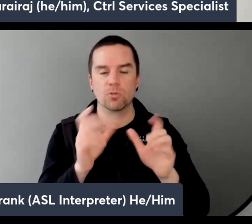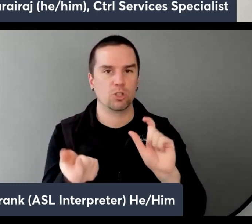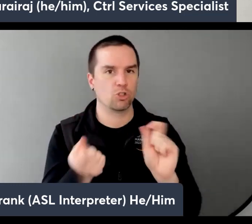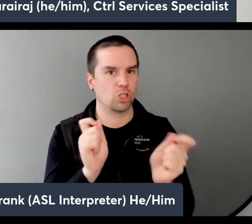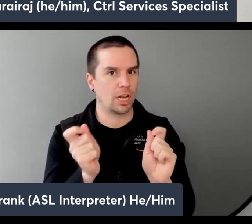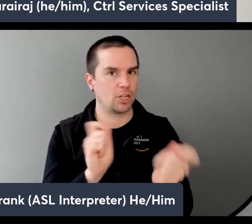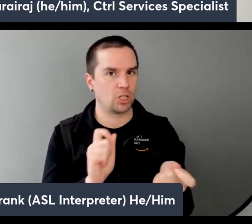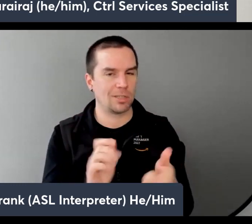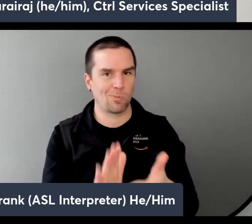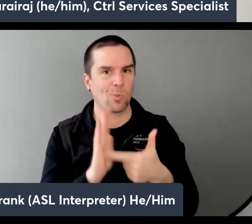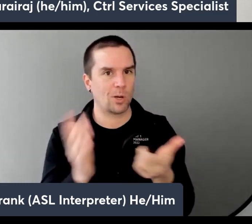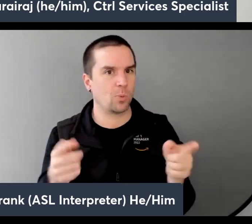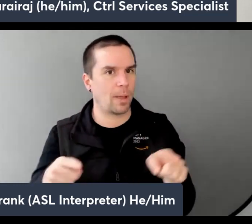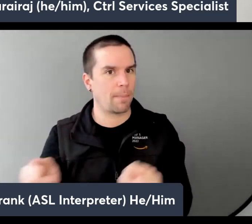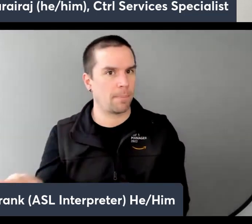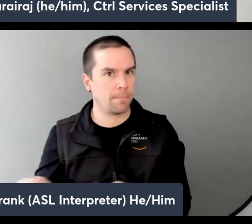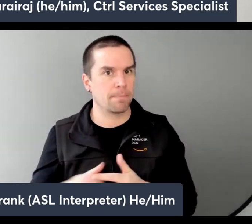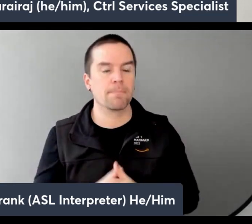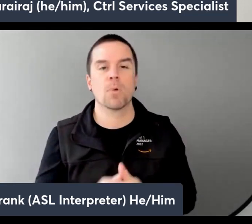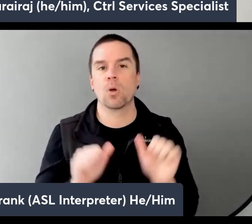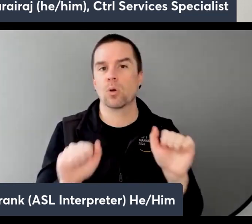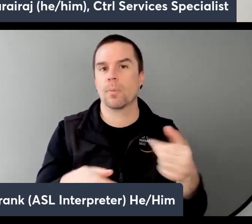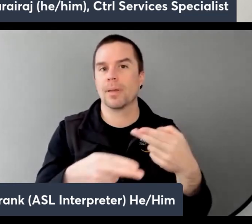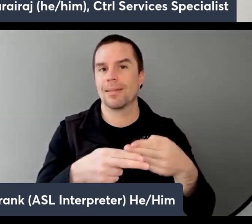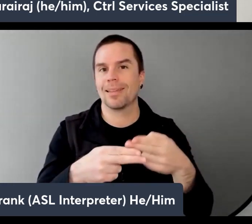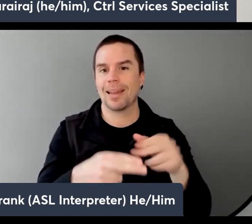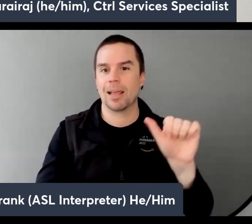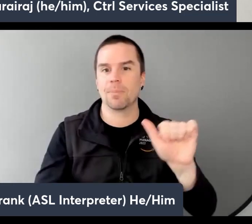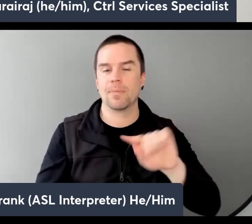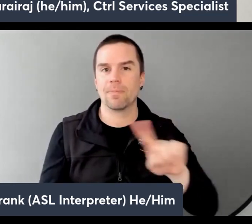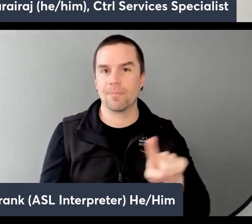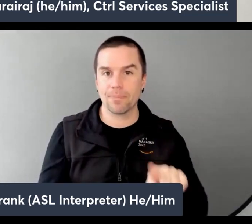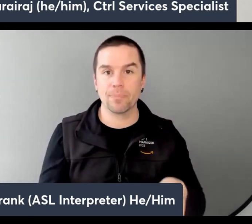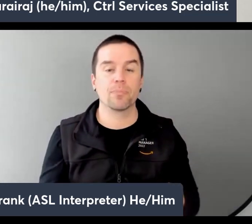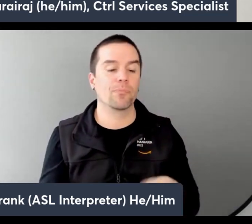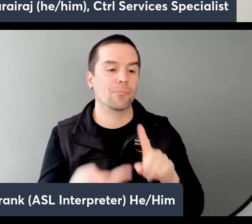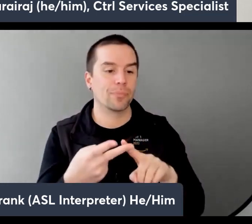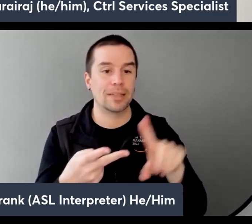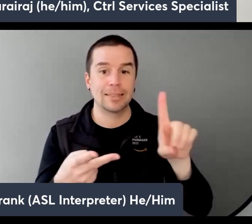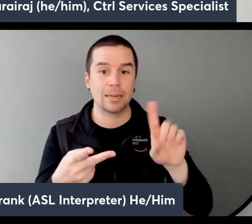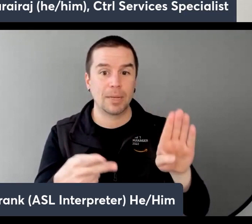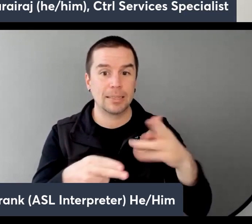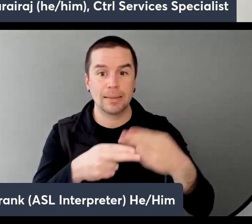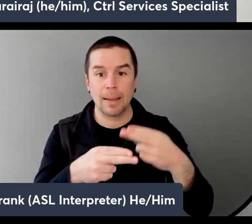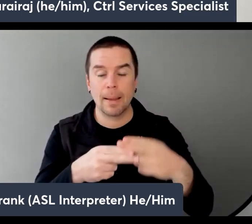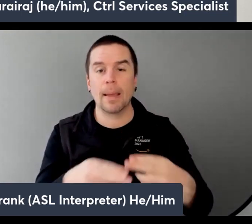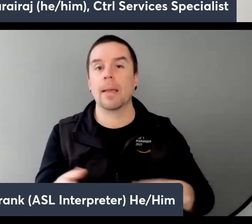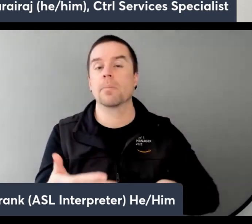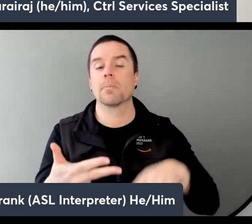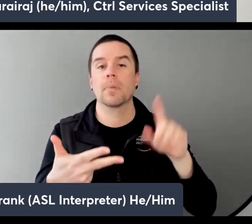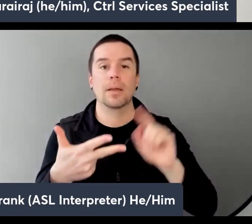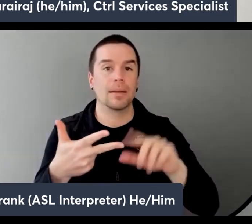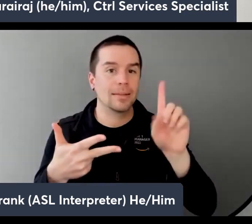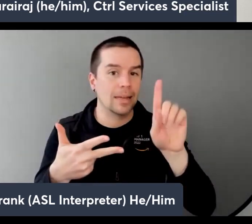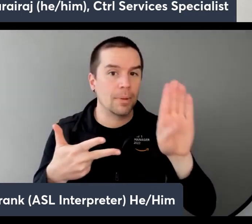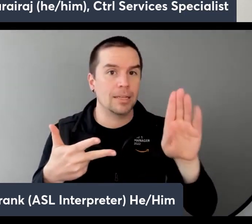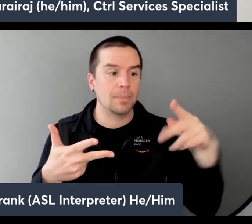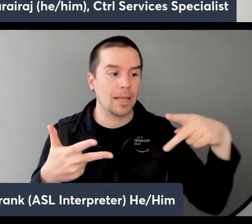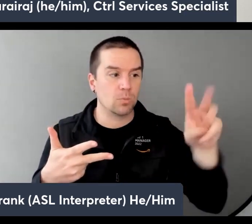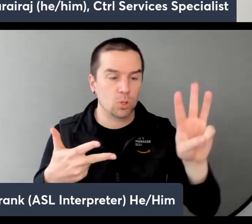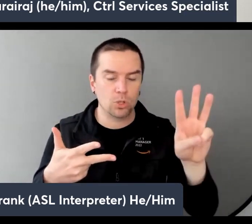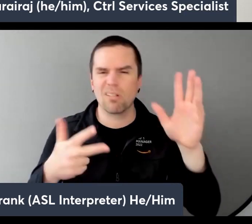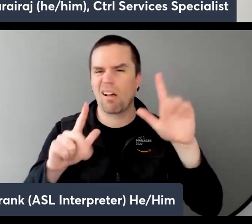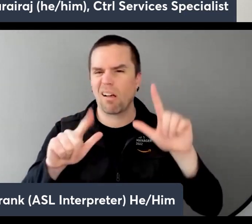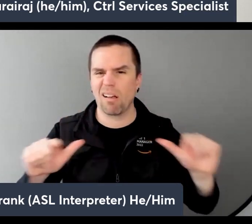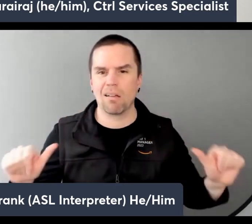place. That could be the name of your availability zone, the database name, the database password, and so on. So